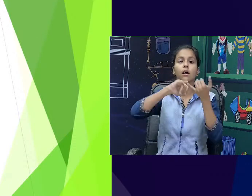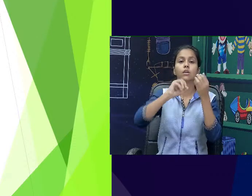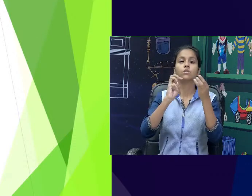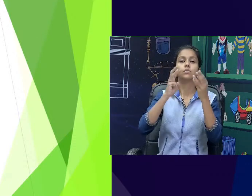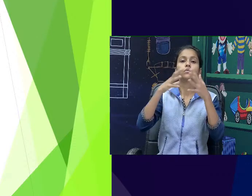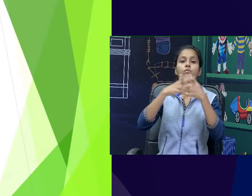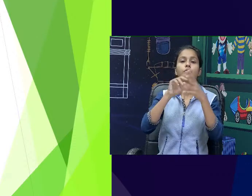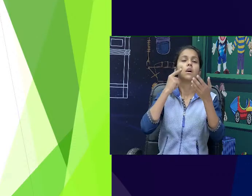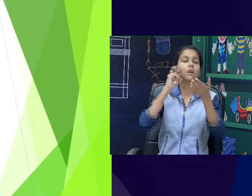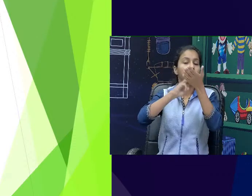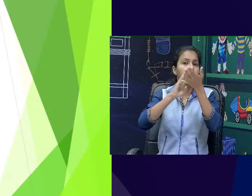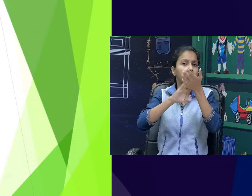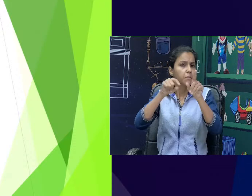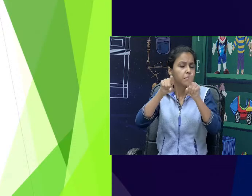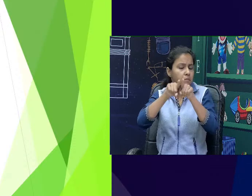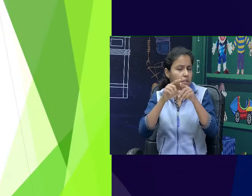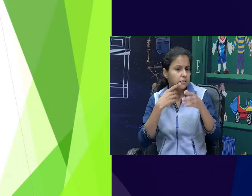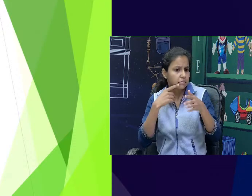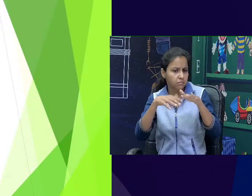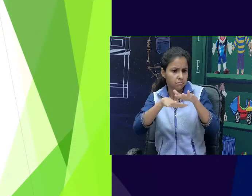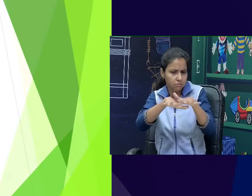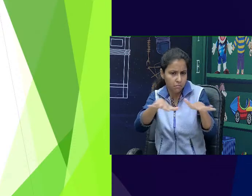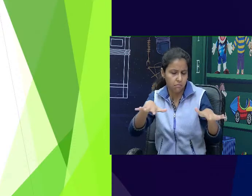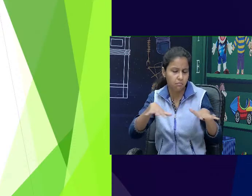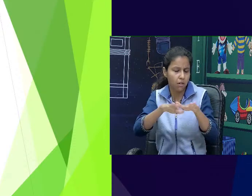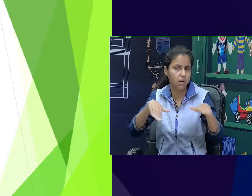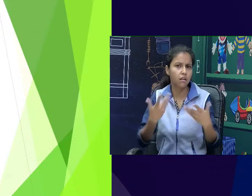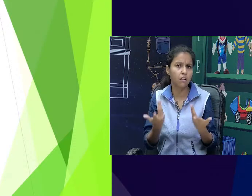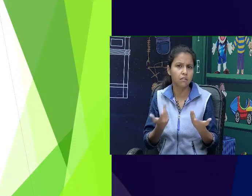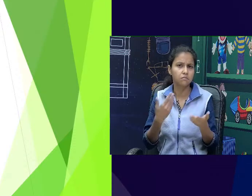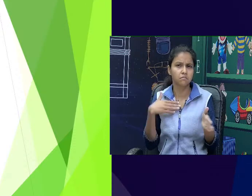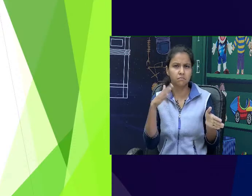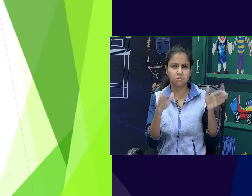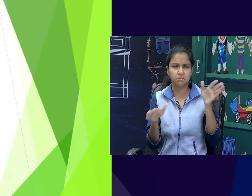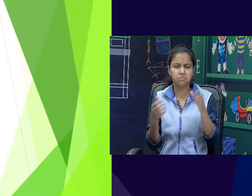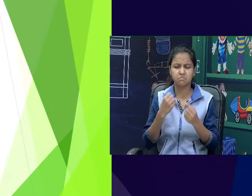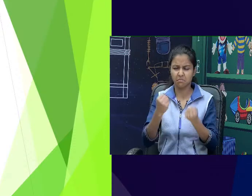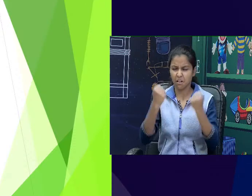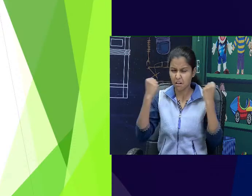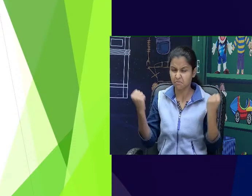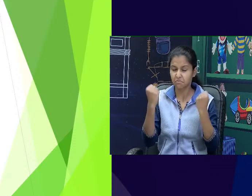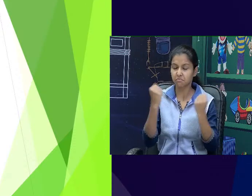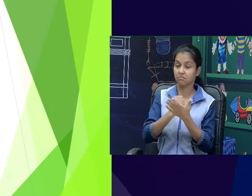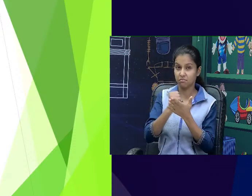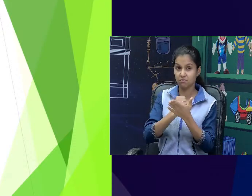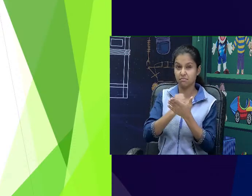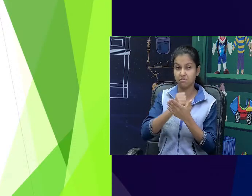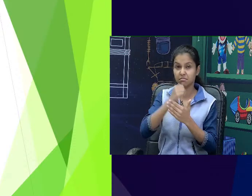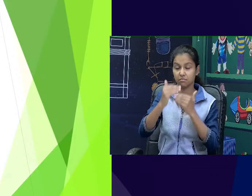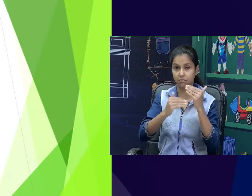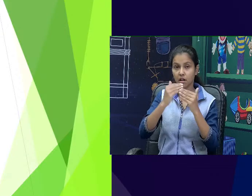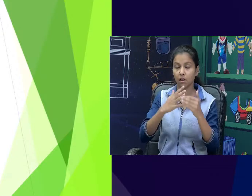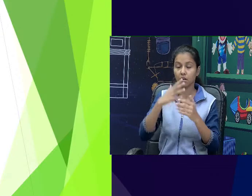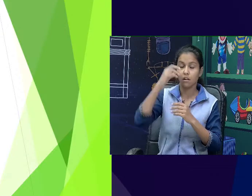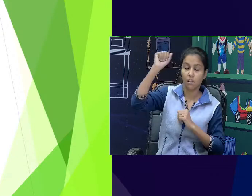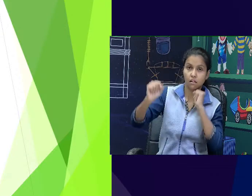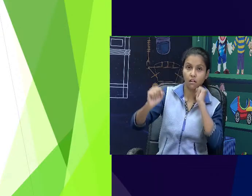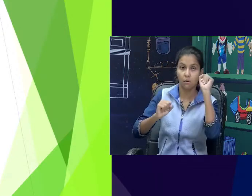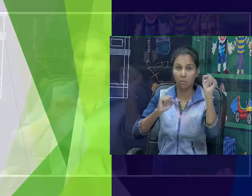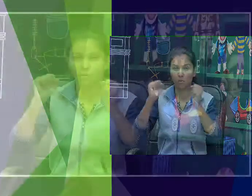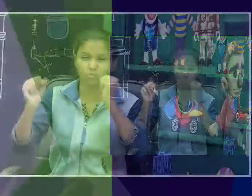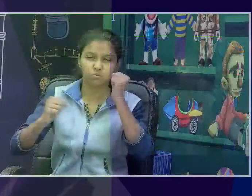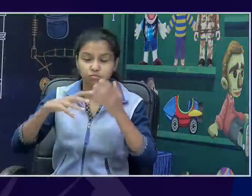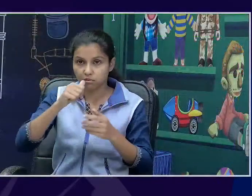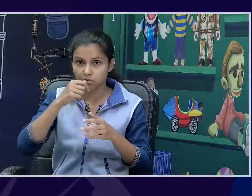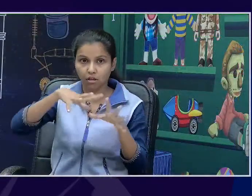to swim, he was sinking in. Then by repeated efforts, repeatedly he was trying to throw his arms, try to move